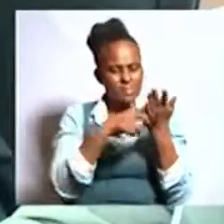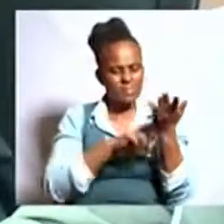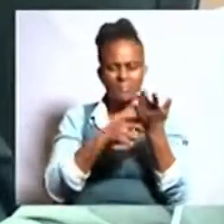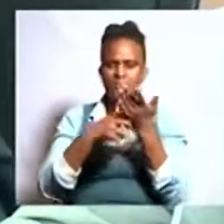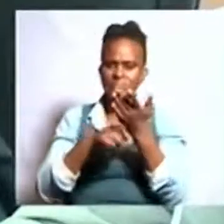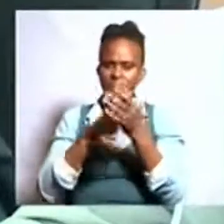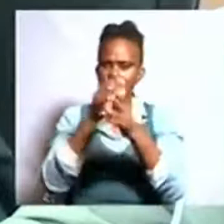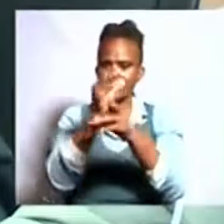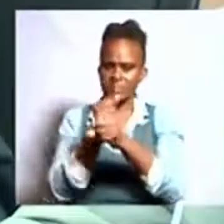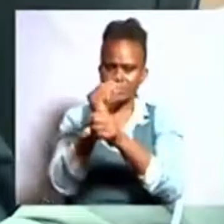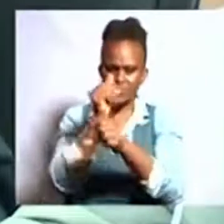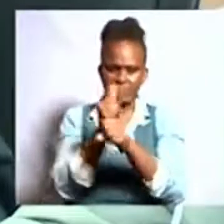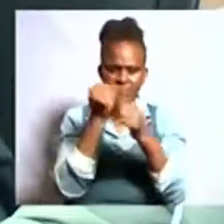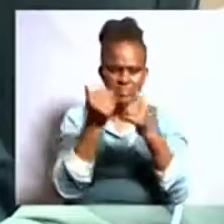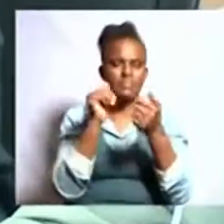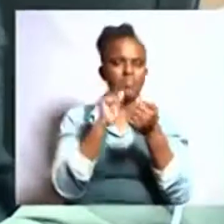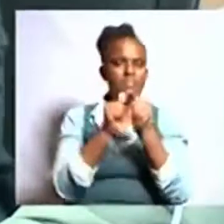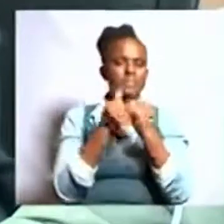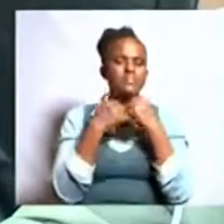recipient experiences a calamity,